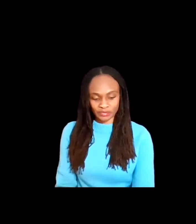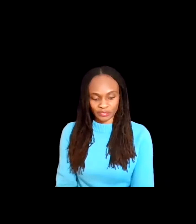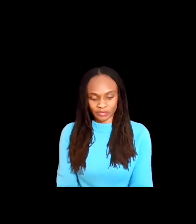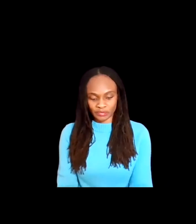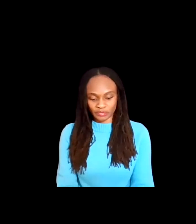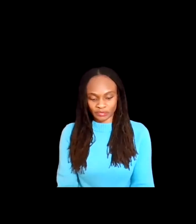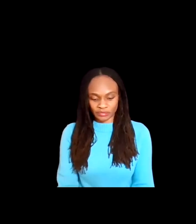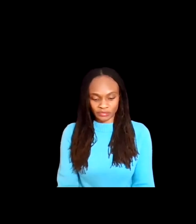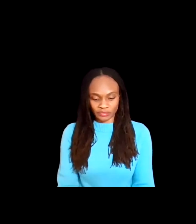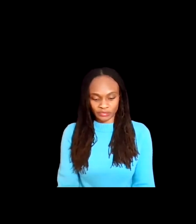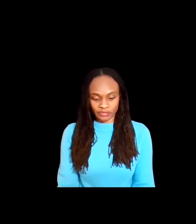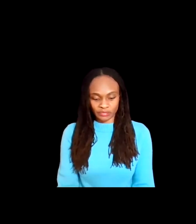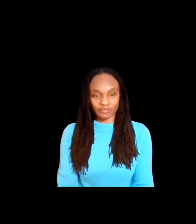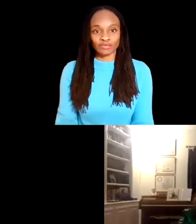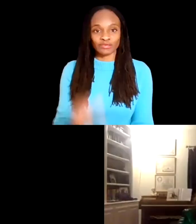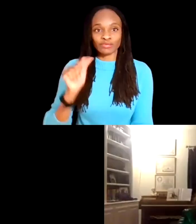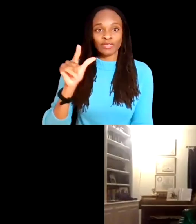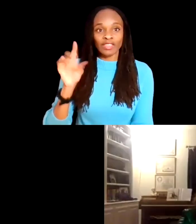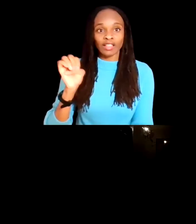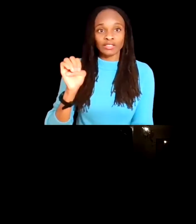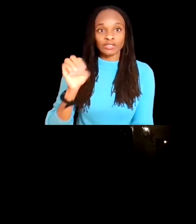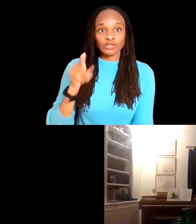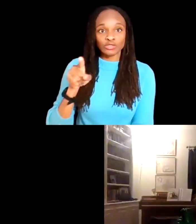Alice, would you like to go first?